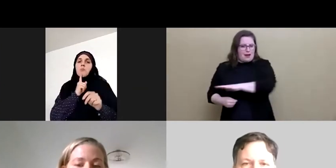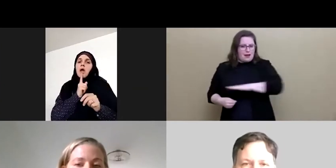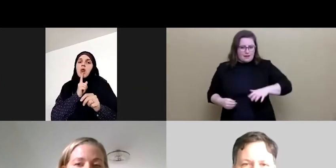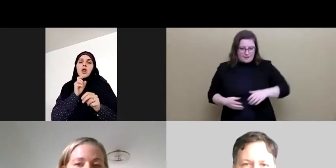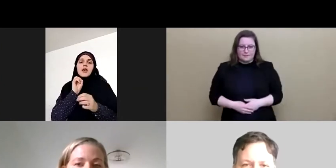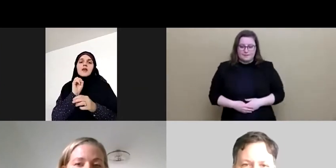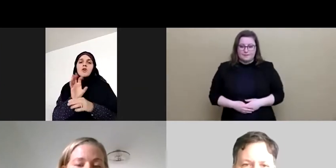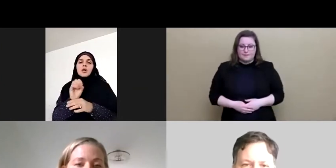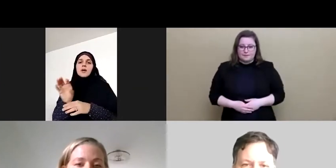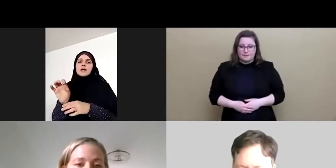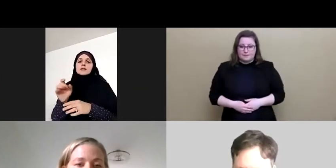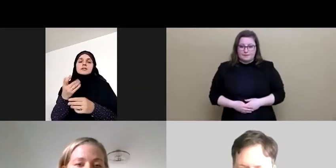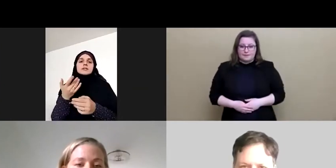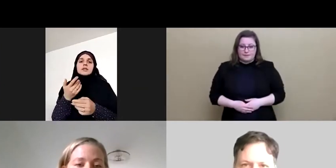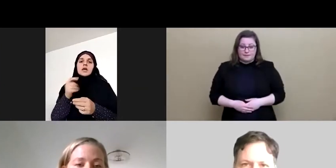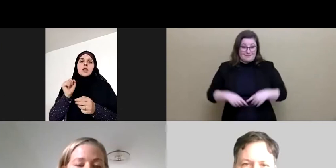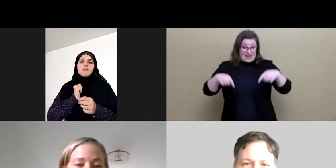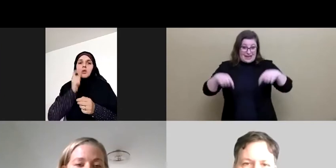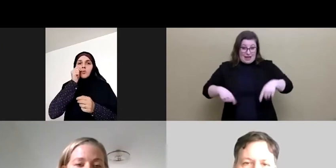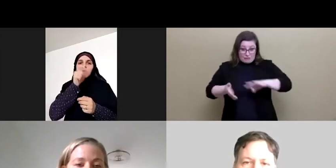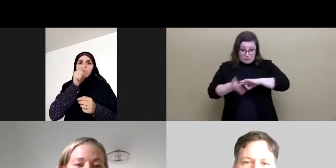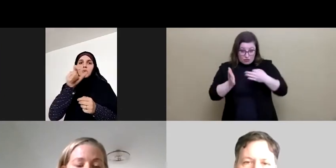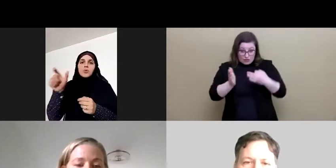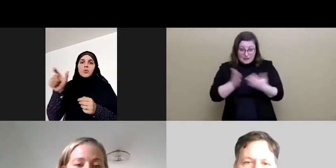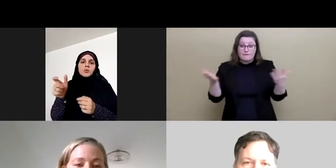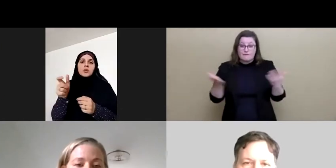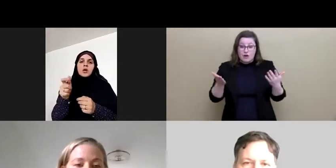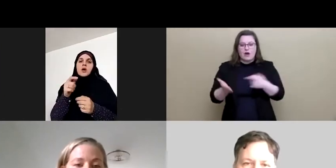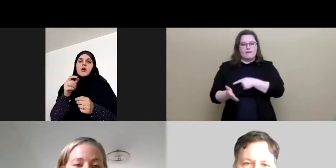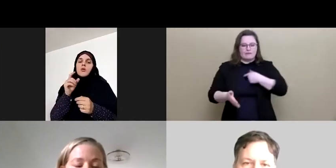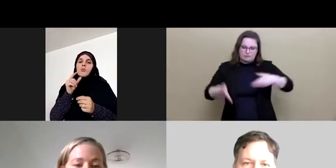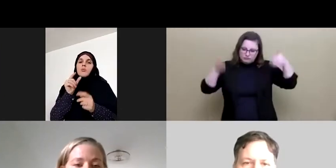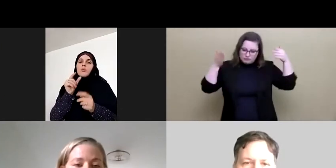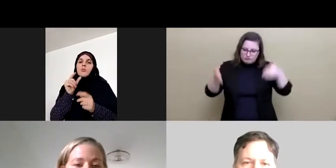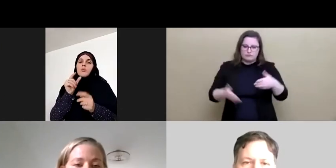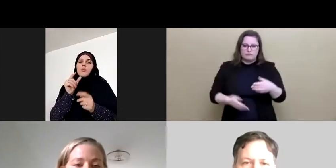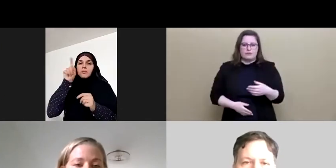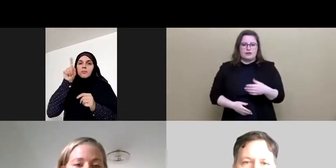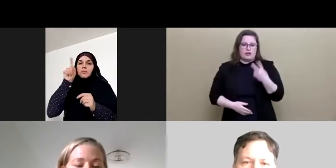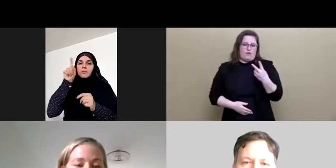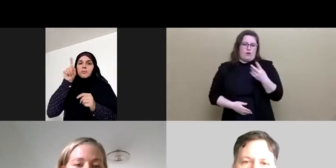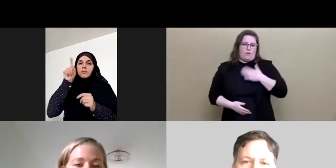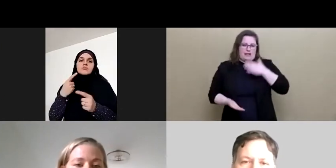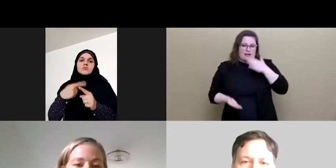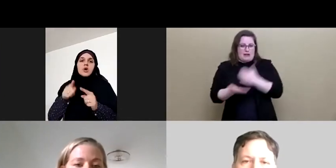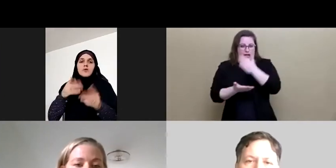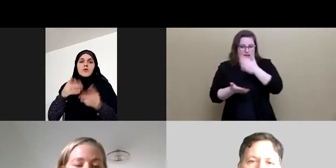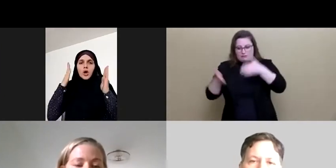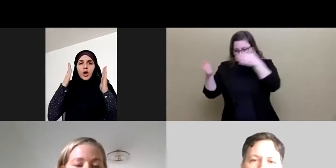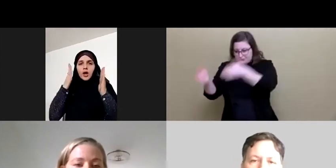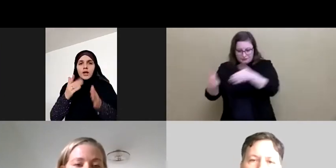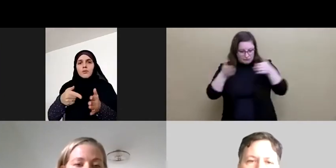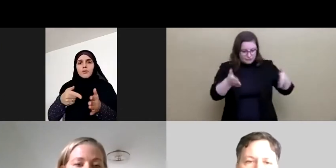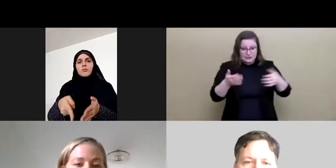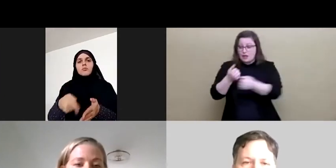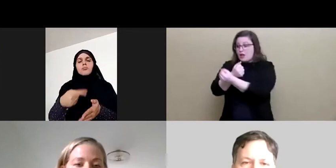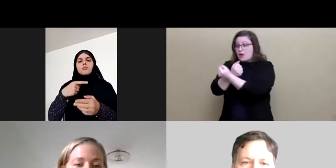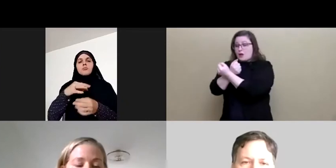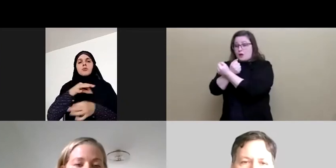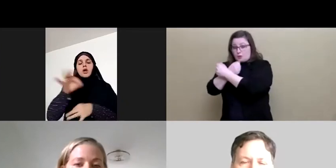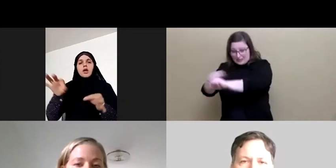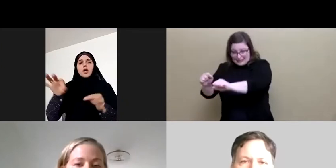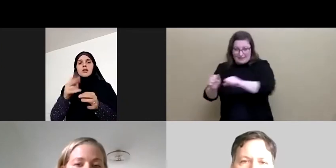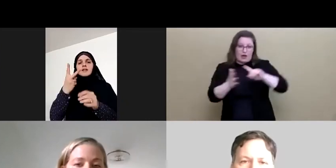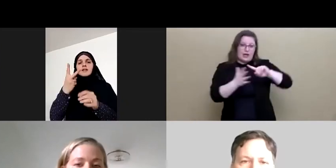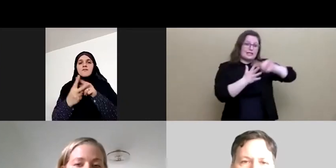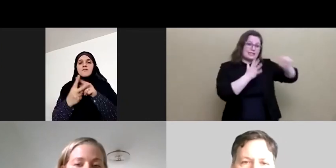In this particular project, we have focused on two of my rights program countries, Bosnia and Herzegovina and Sri Lanka,